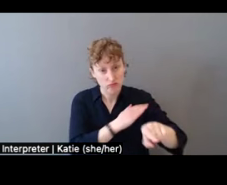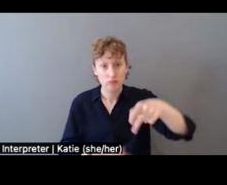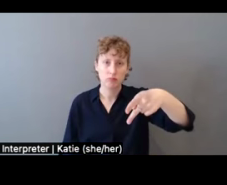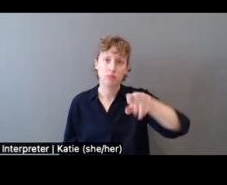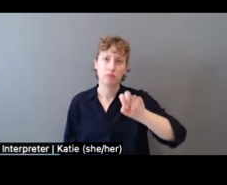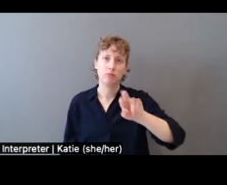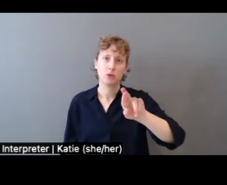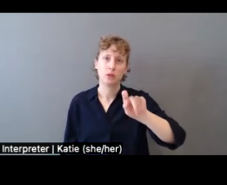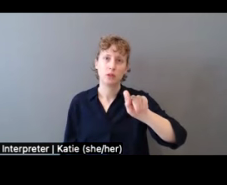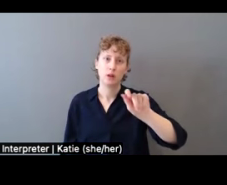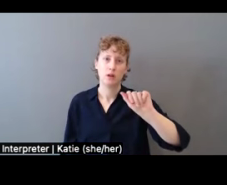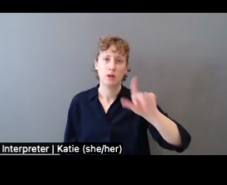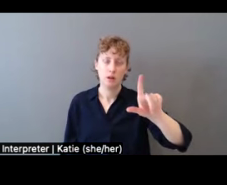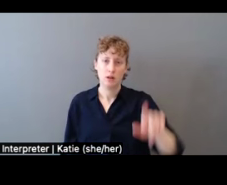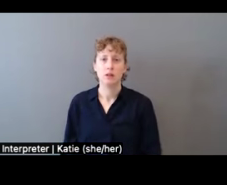We cannot